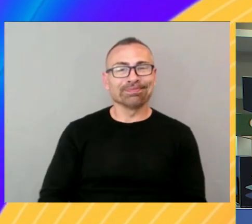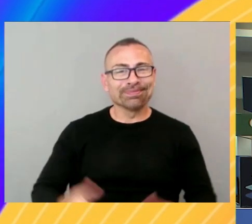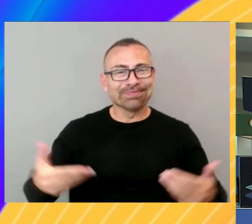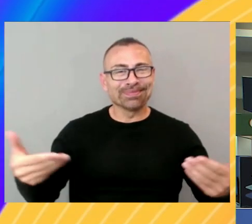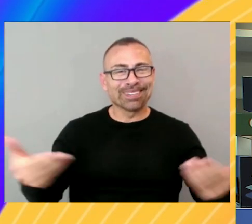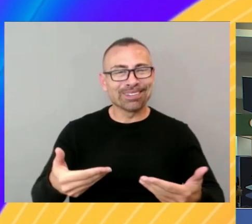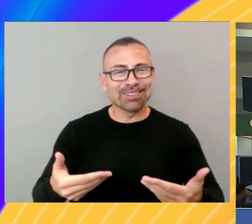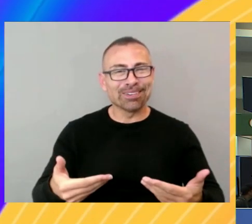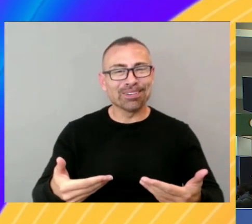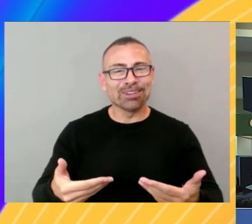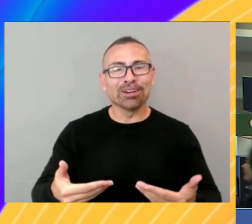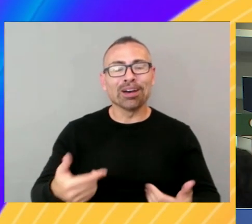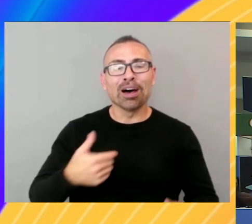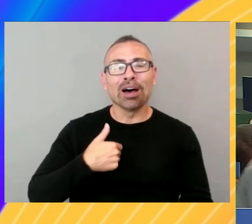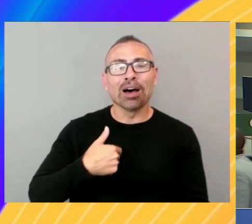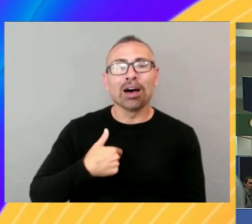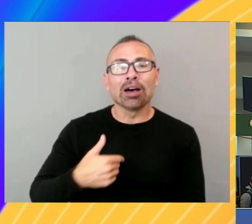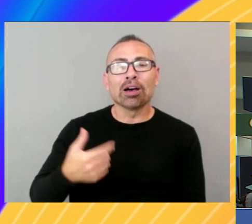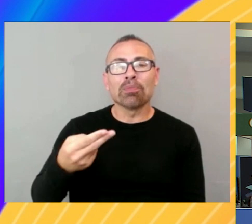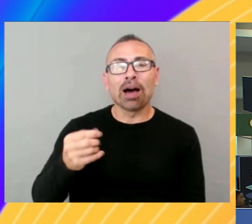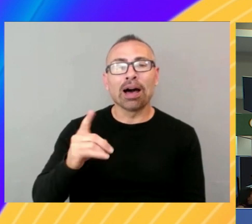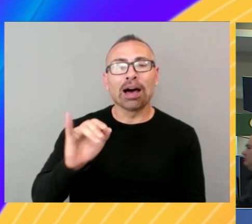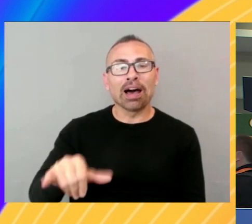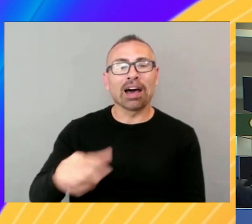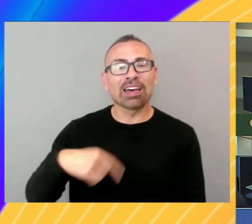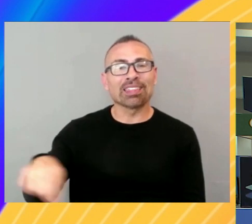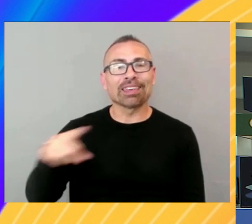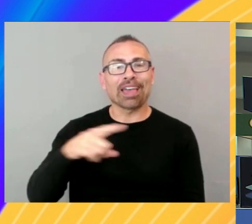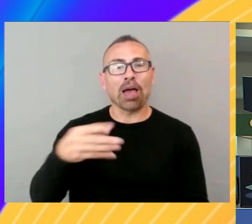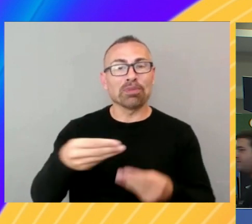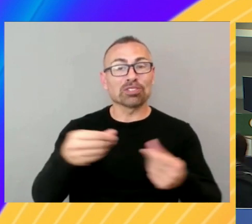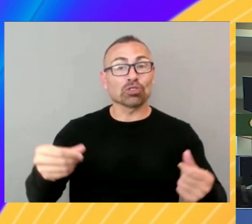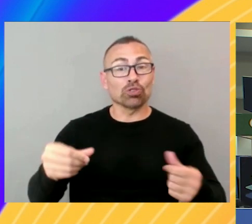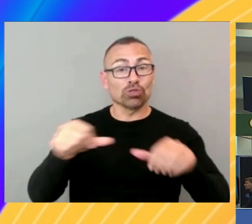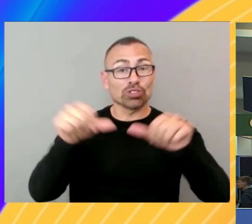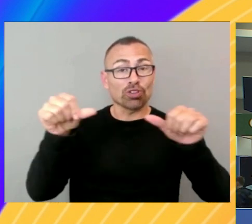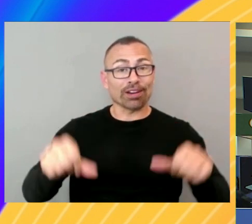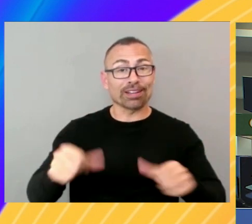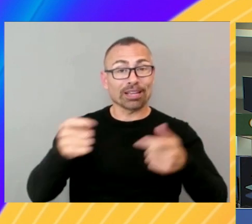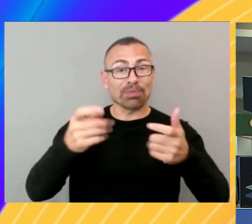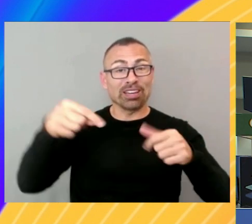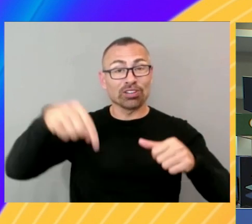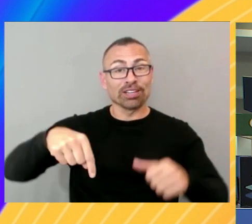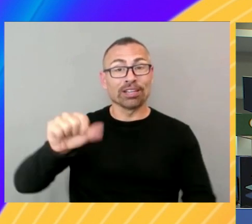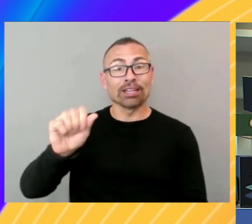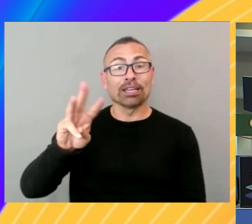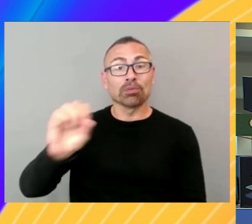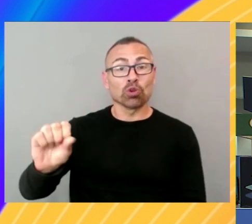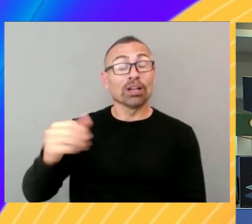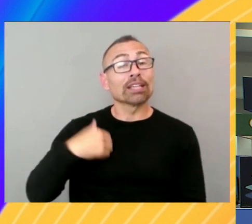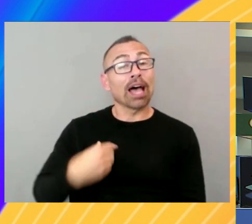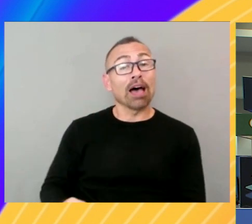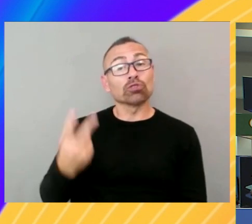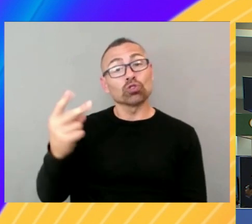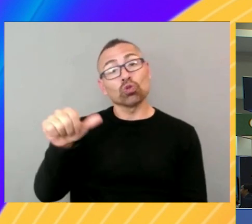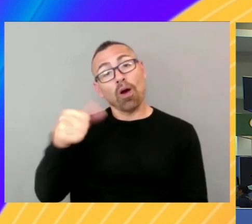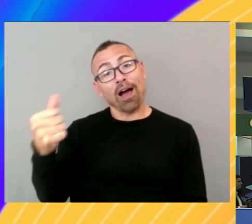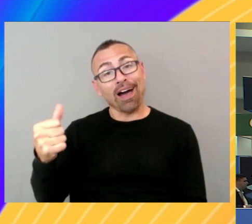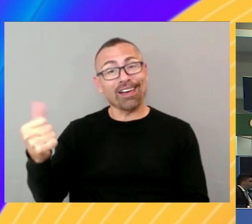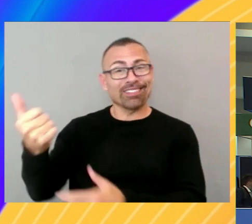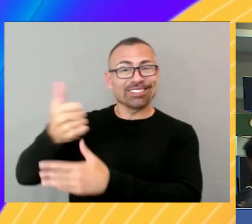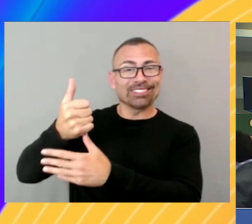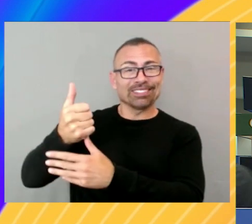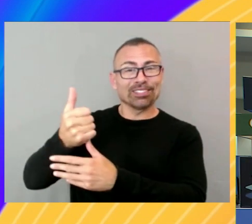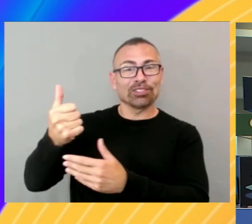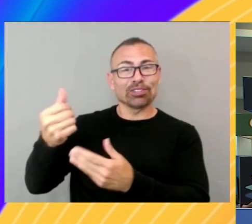Tom Hanley. I am a Solutions Architect Manager here at AWS, and I'm joined by two Senior Solution Architects here, Jeff Marushak to